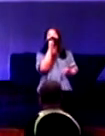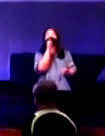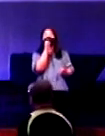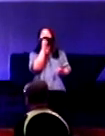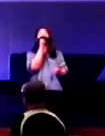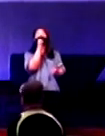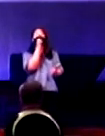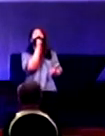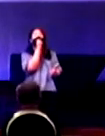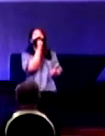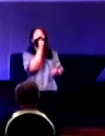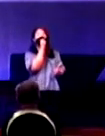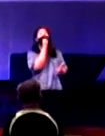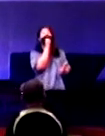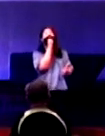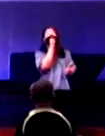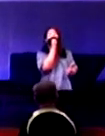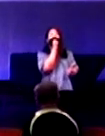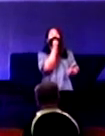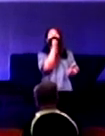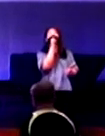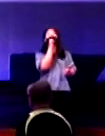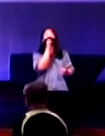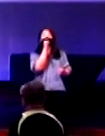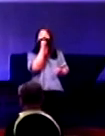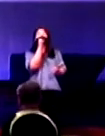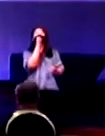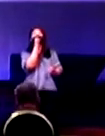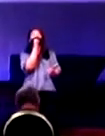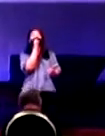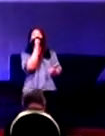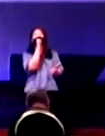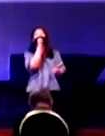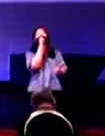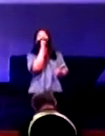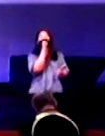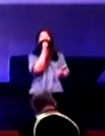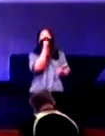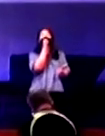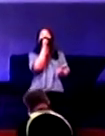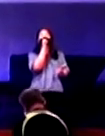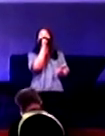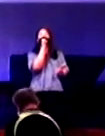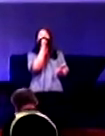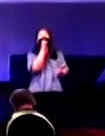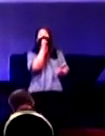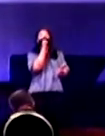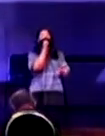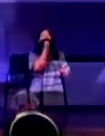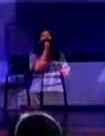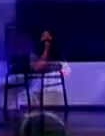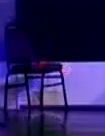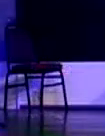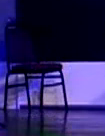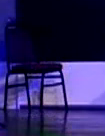and might of His Spirit. We will press on toward the goal, for